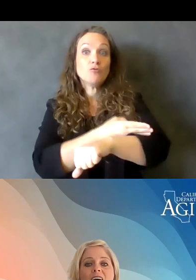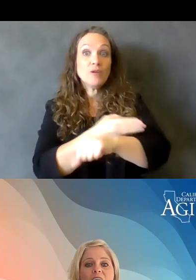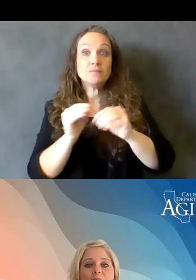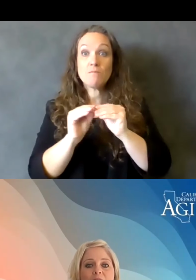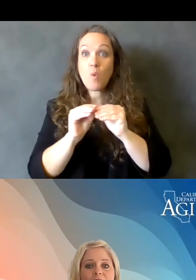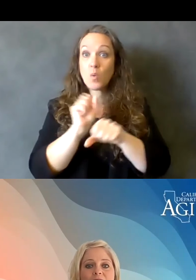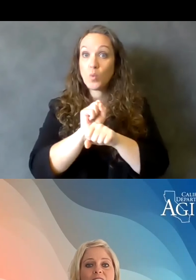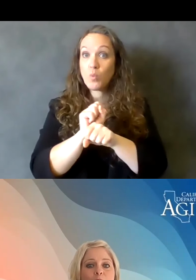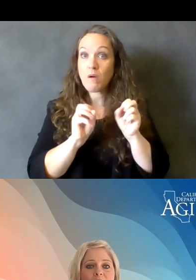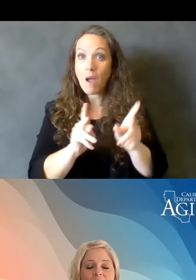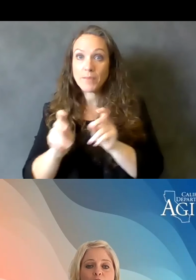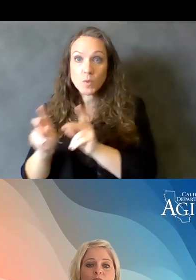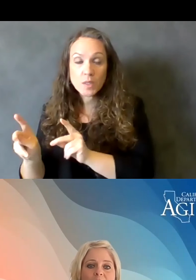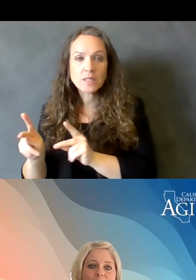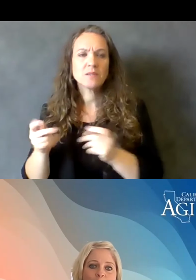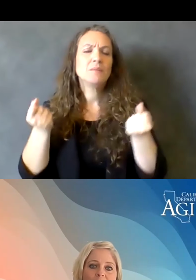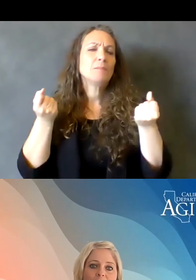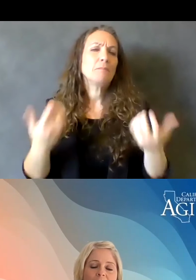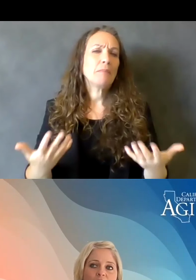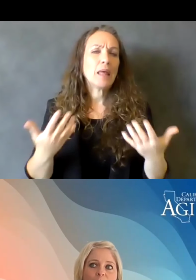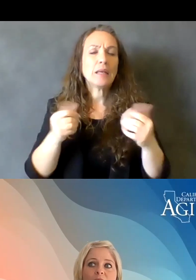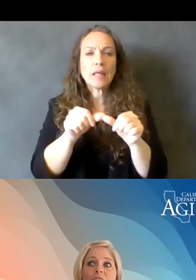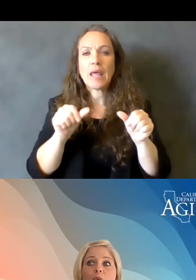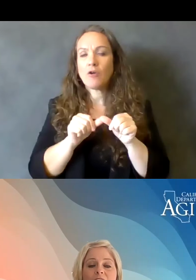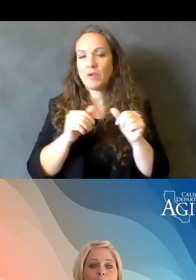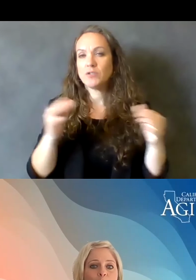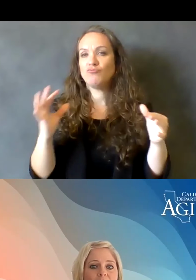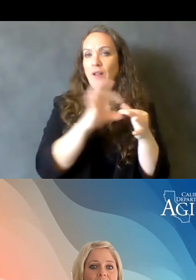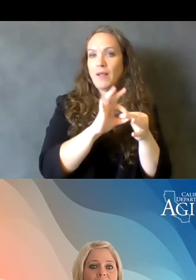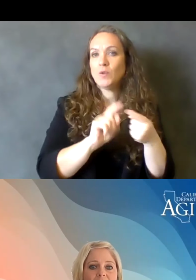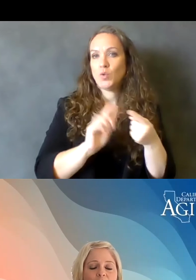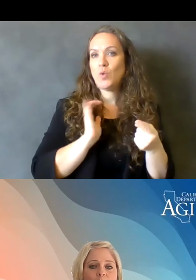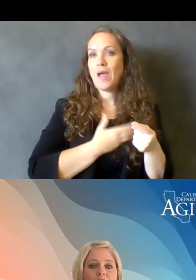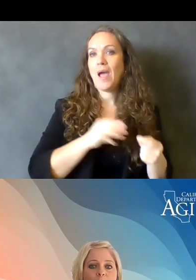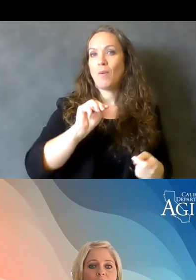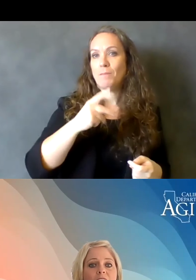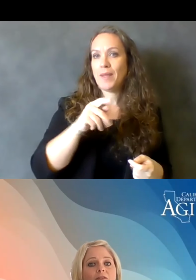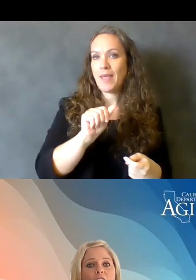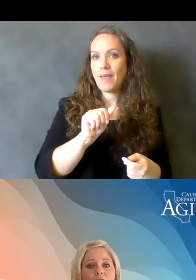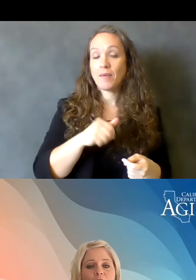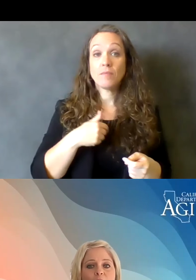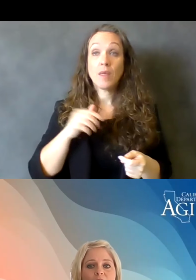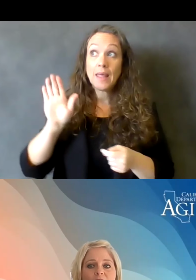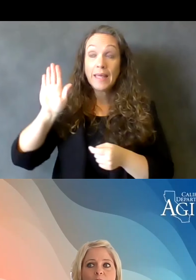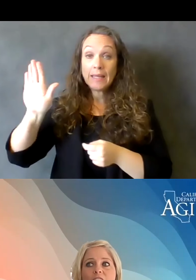more areas that are related to the Master Plan for Aging. We have posted this link to a summary of all of those investments on